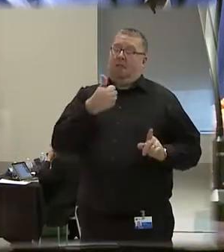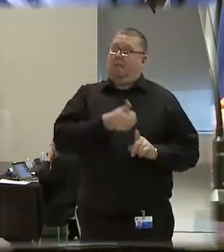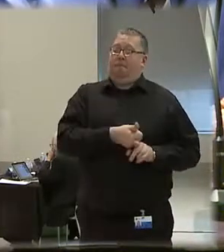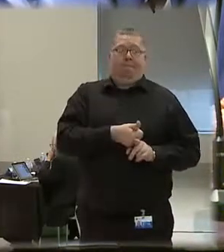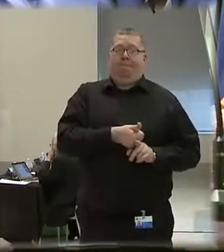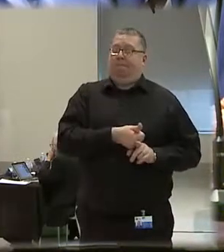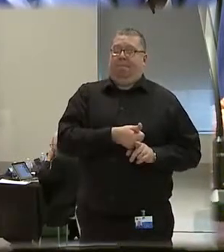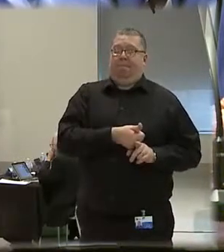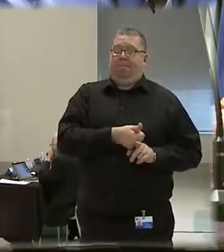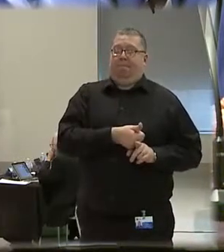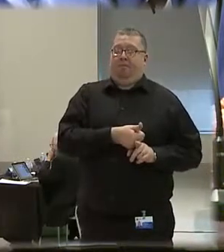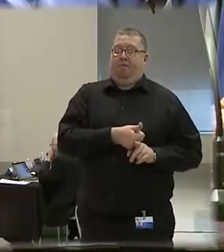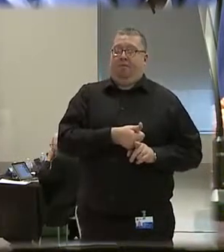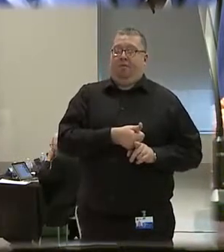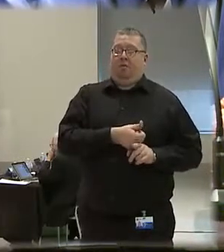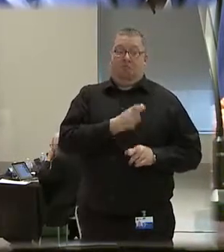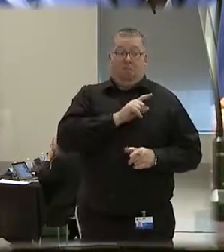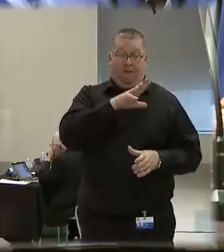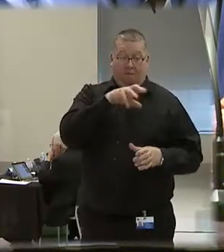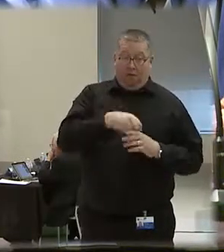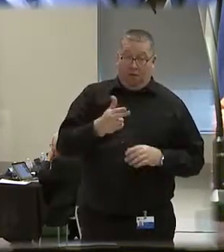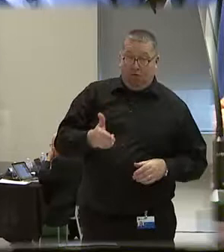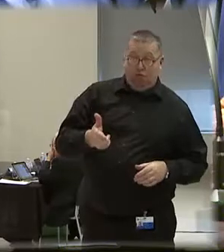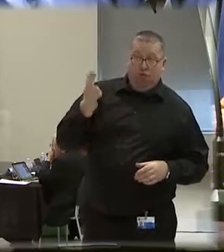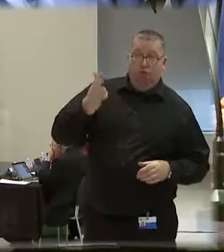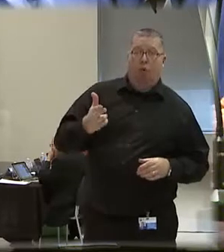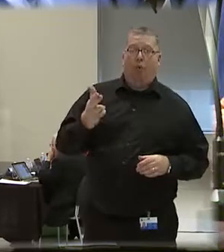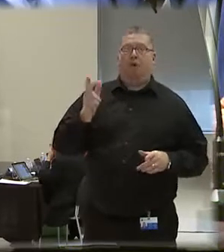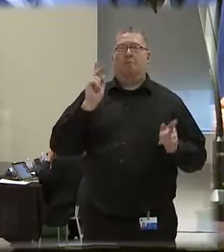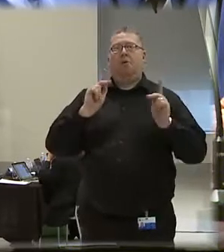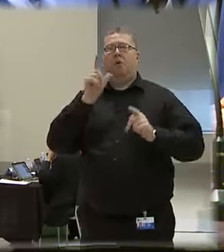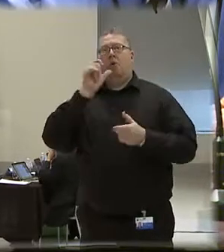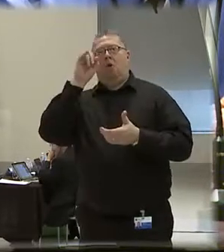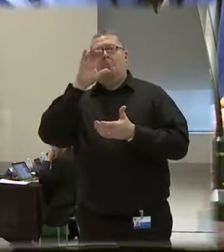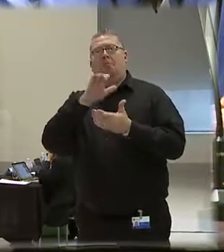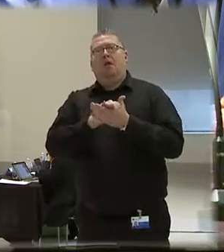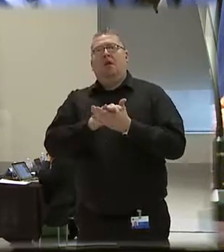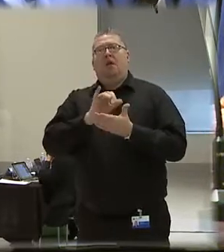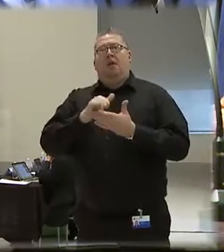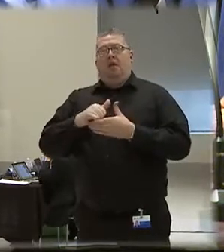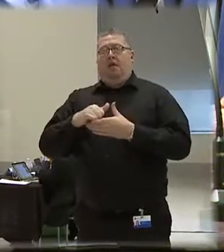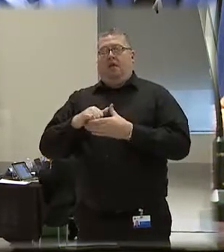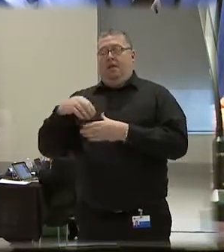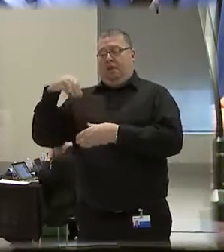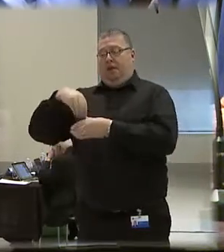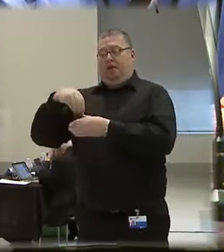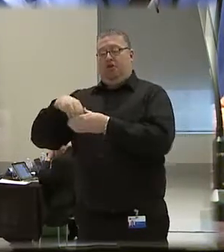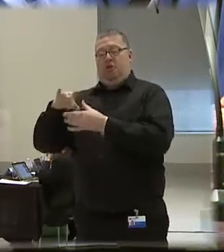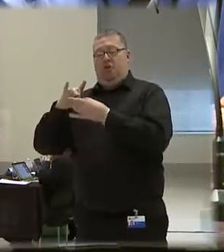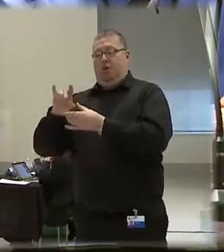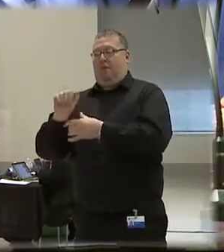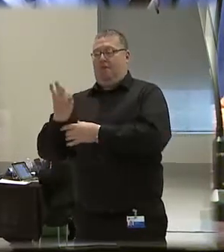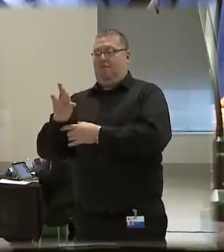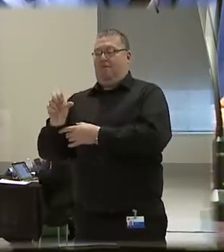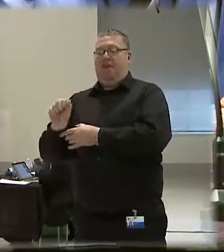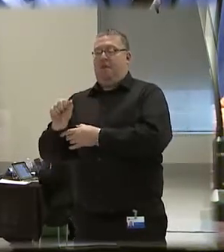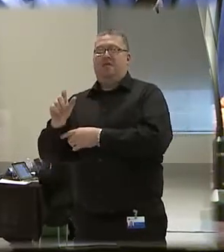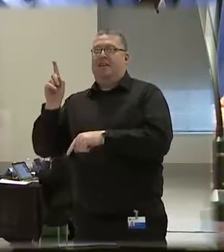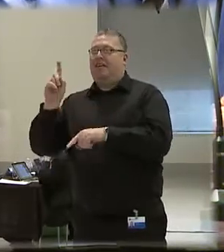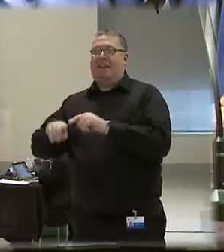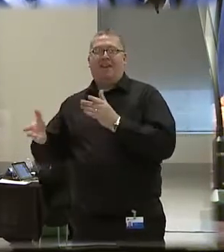So you take a police-involved shooting, there are people who believe that internal affairs will do an unbiased